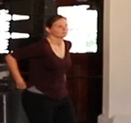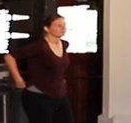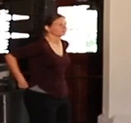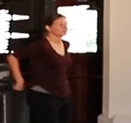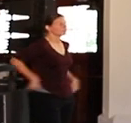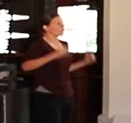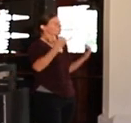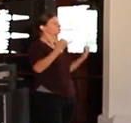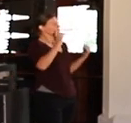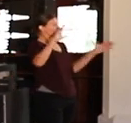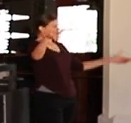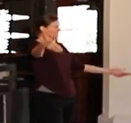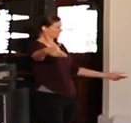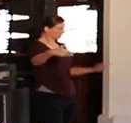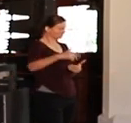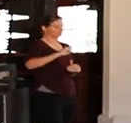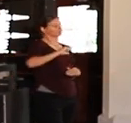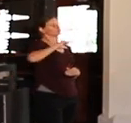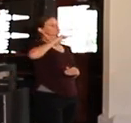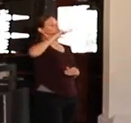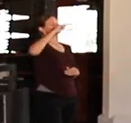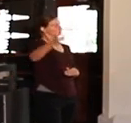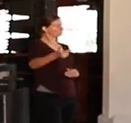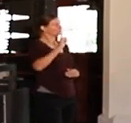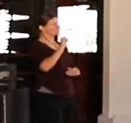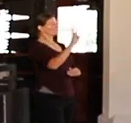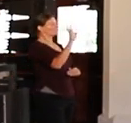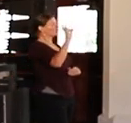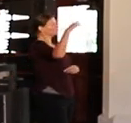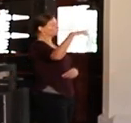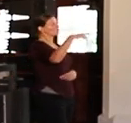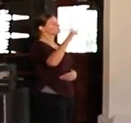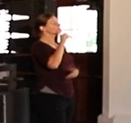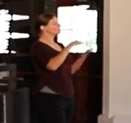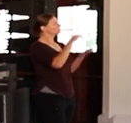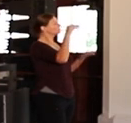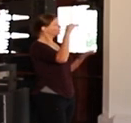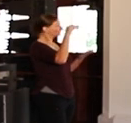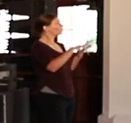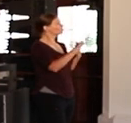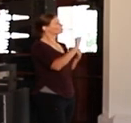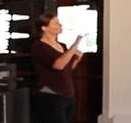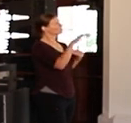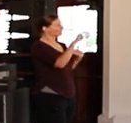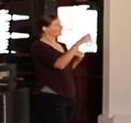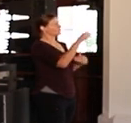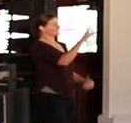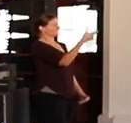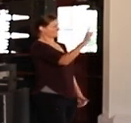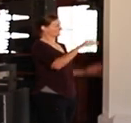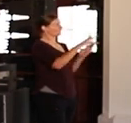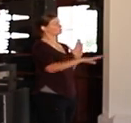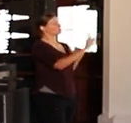It is now my pleasure to turn over the podium to our Vice President for Student Affairs and Dean of Students, Karen